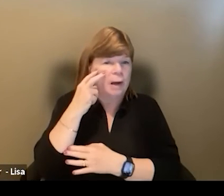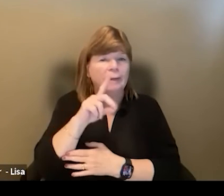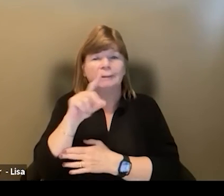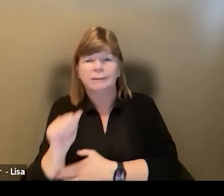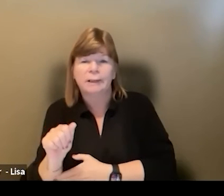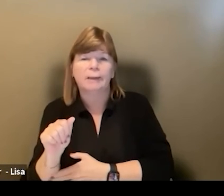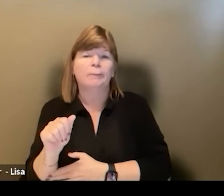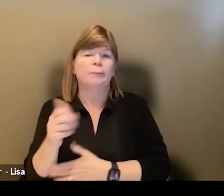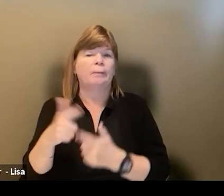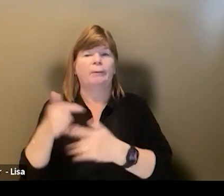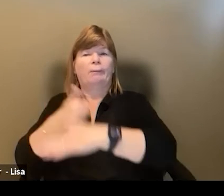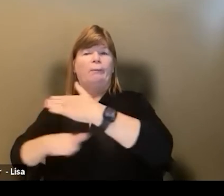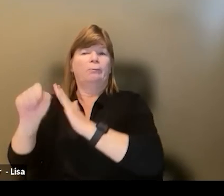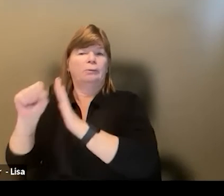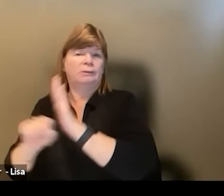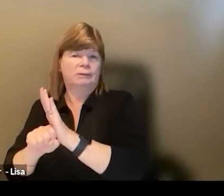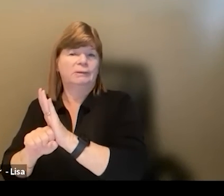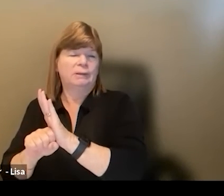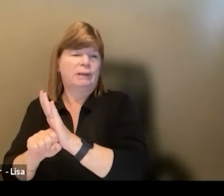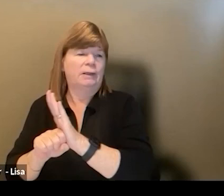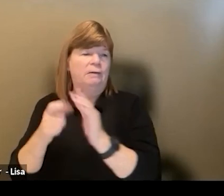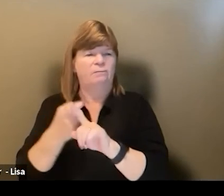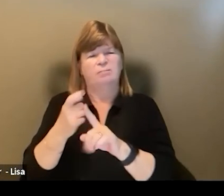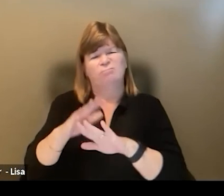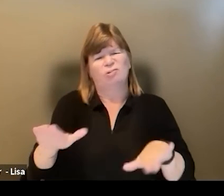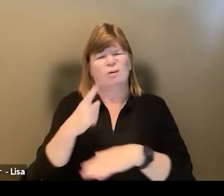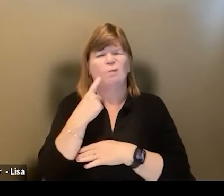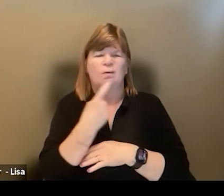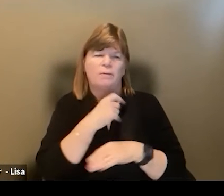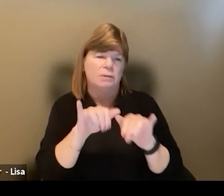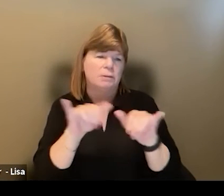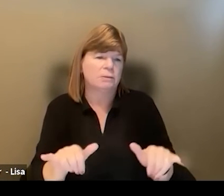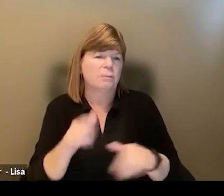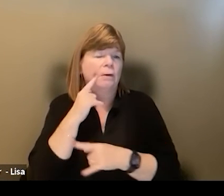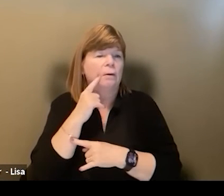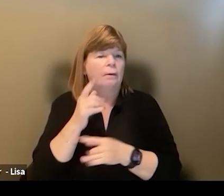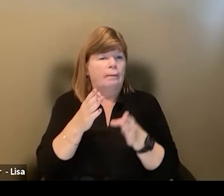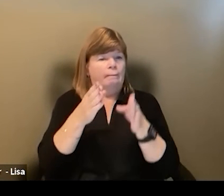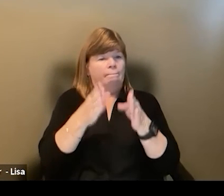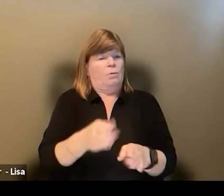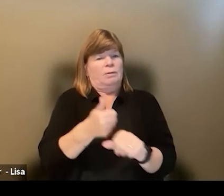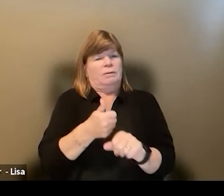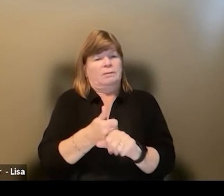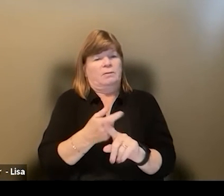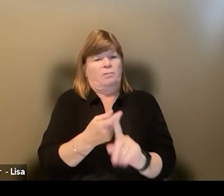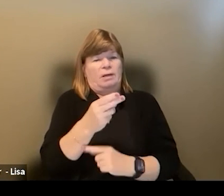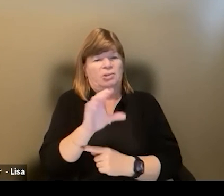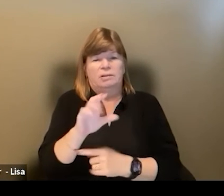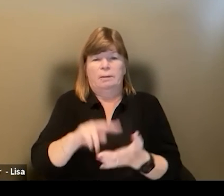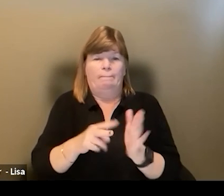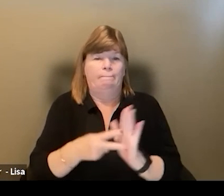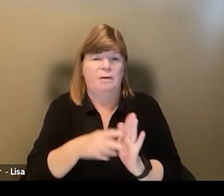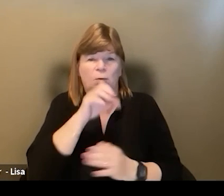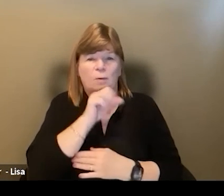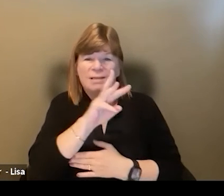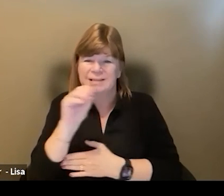blind, disabled, or a ward of the state through the child welfare system. And individuals expected from HCC include